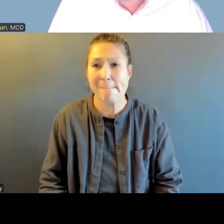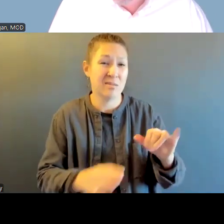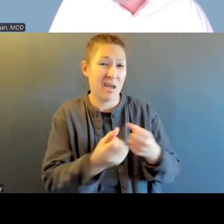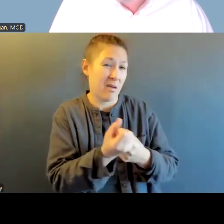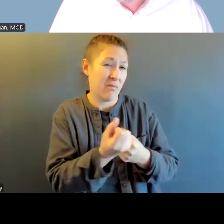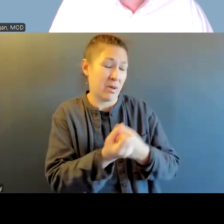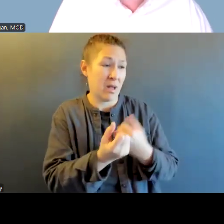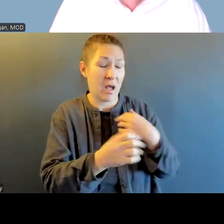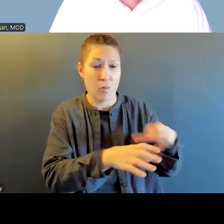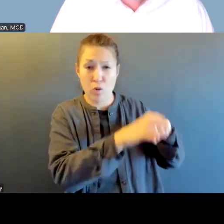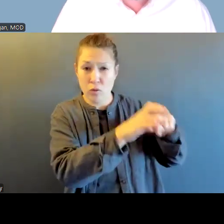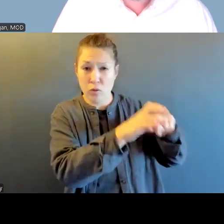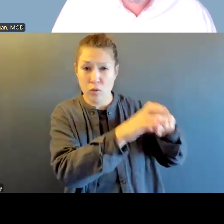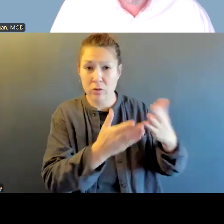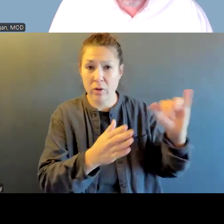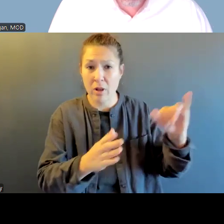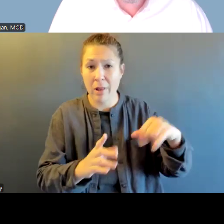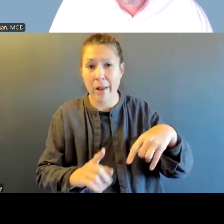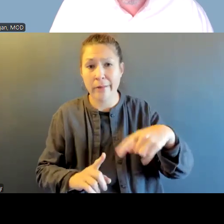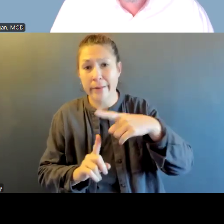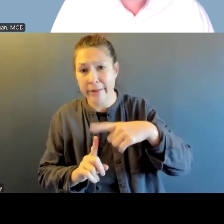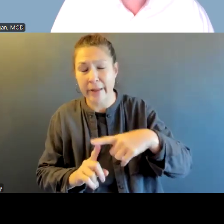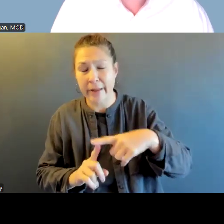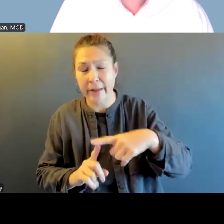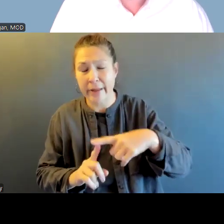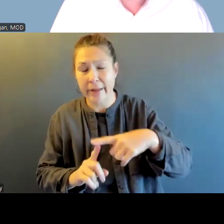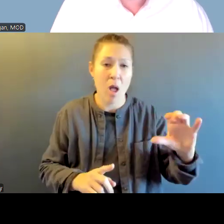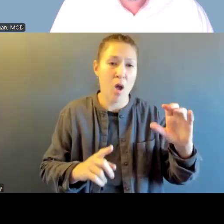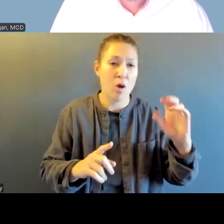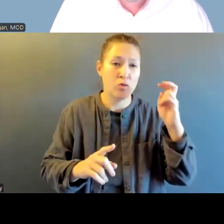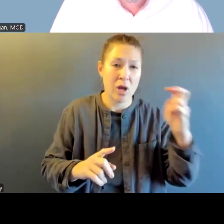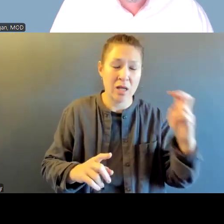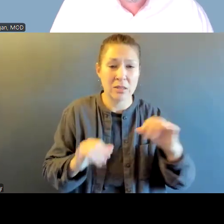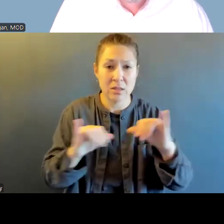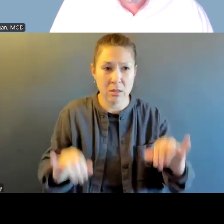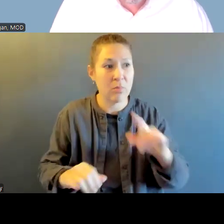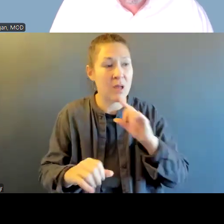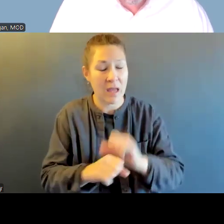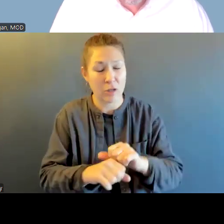ensuring that buses, trains, and public transit systems are compliant and accessible.